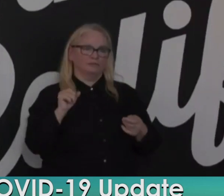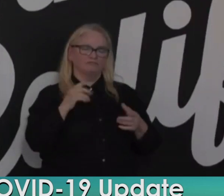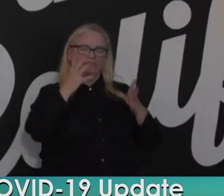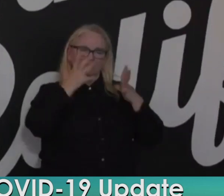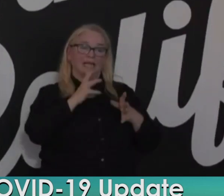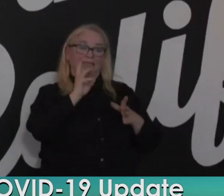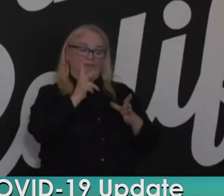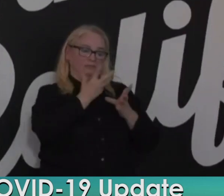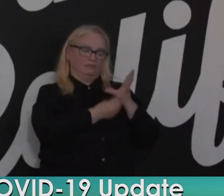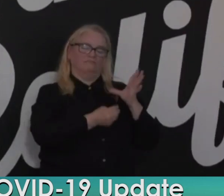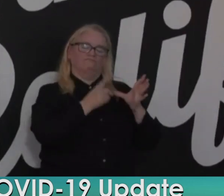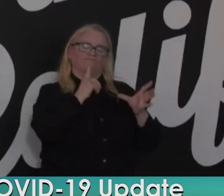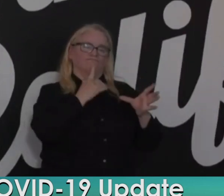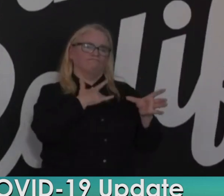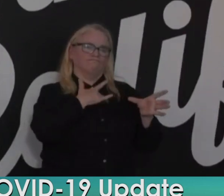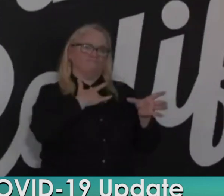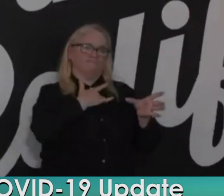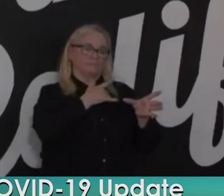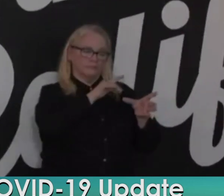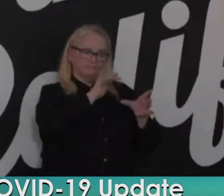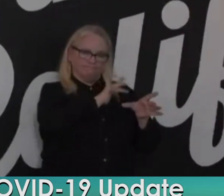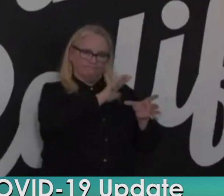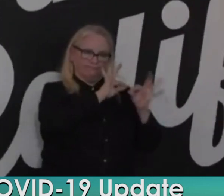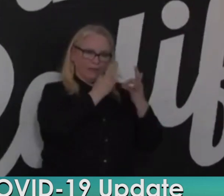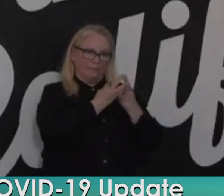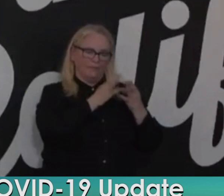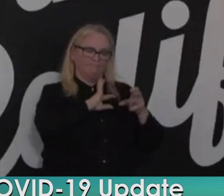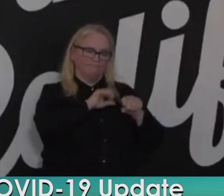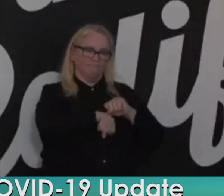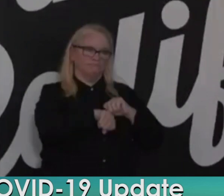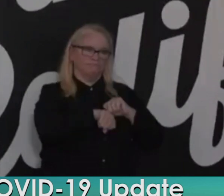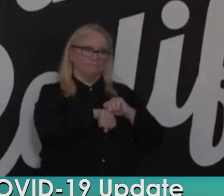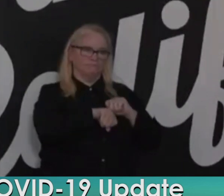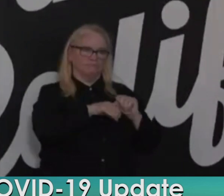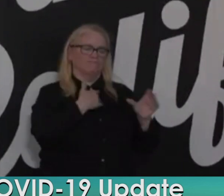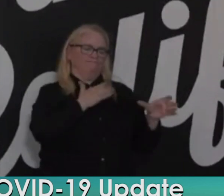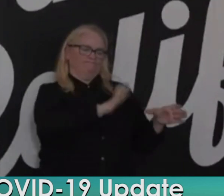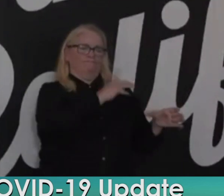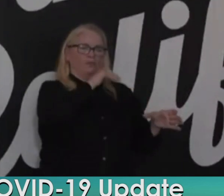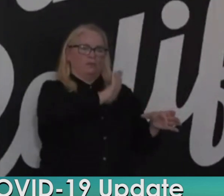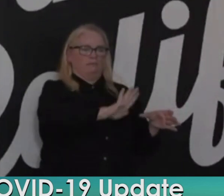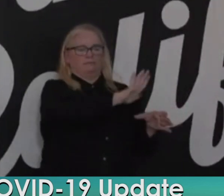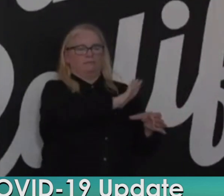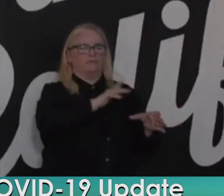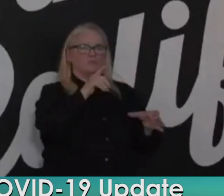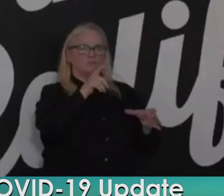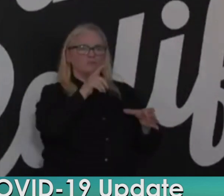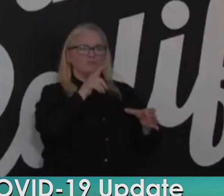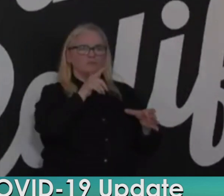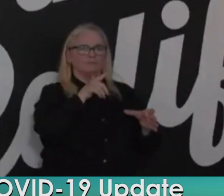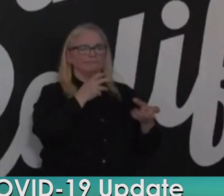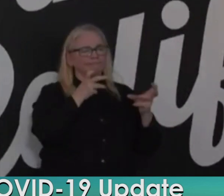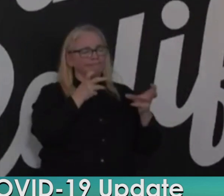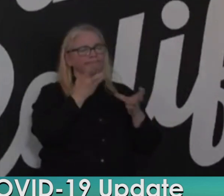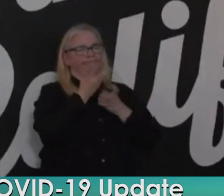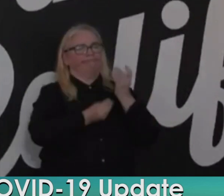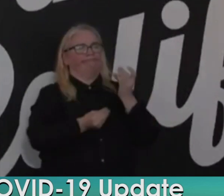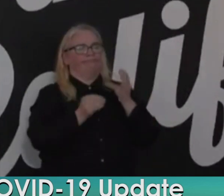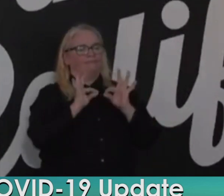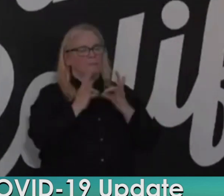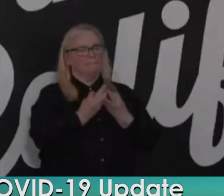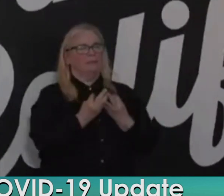whose lives have radically changed. Our heart goes out to every single one of those families. And by